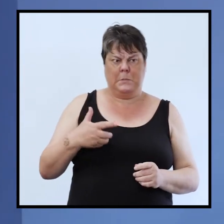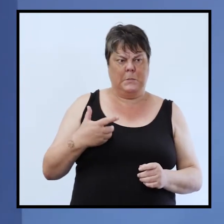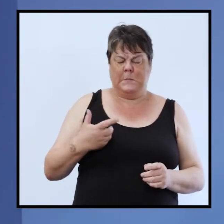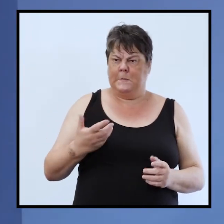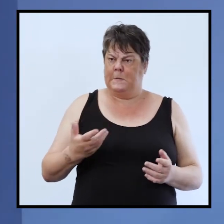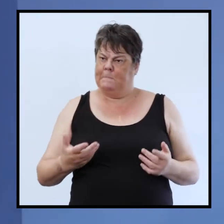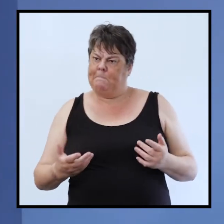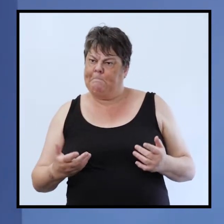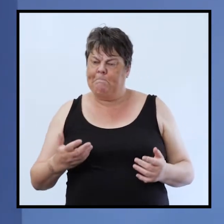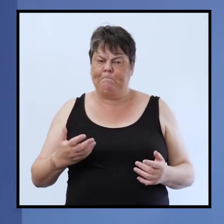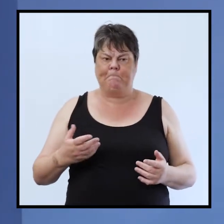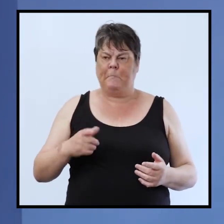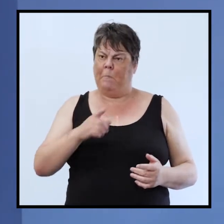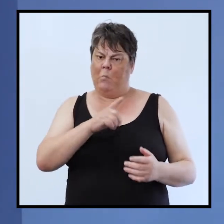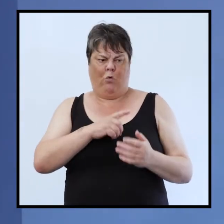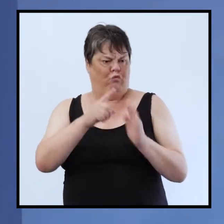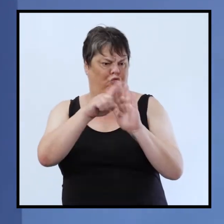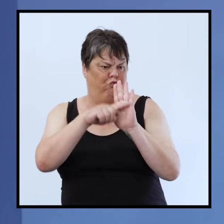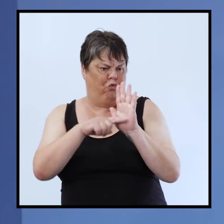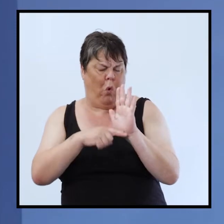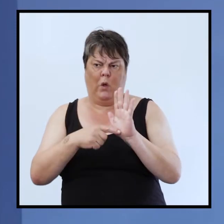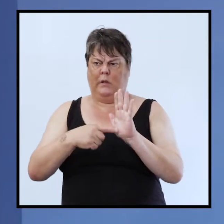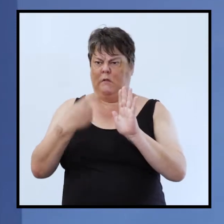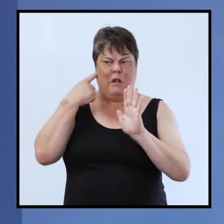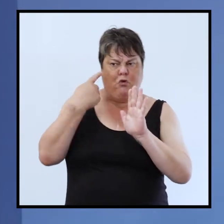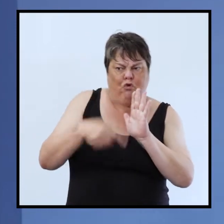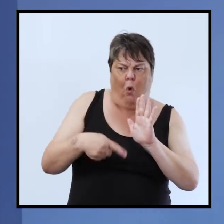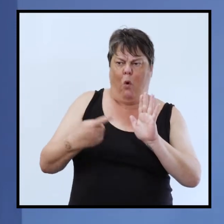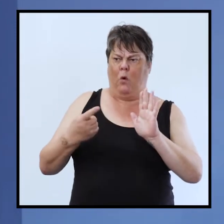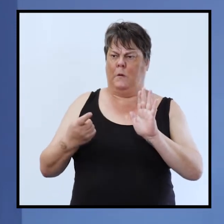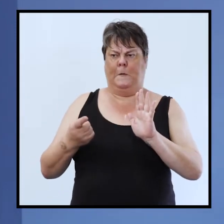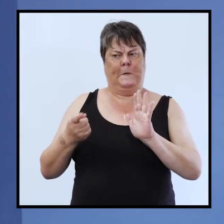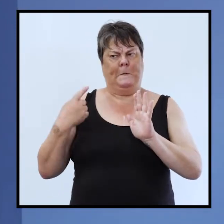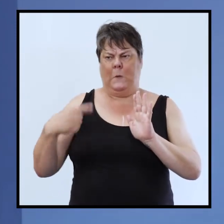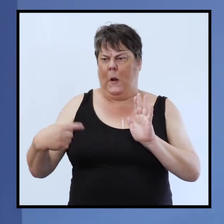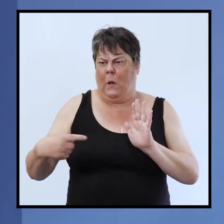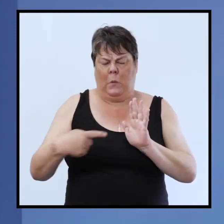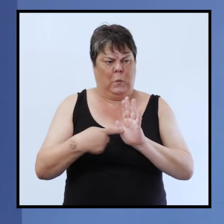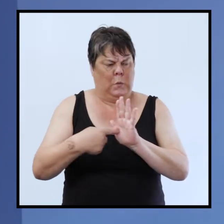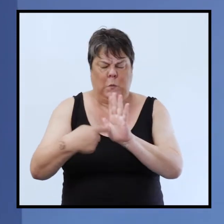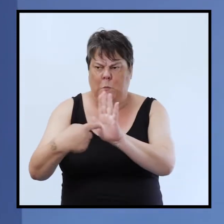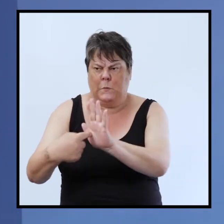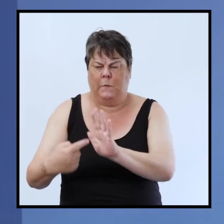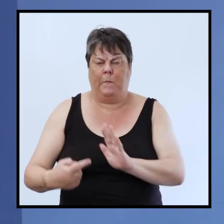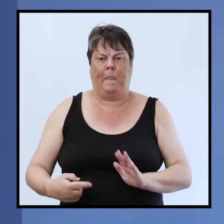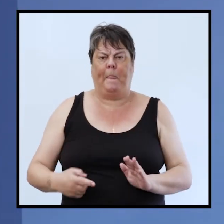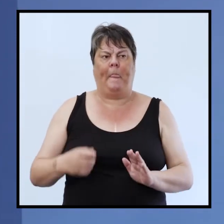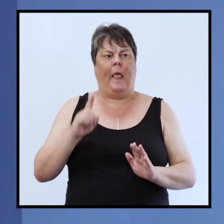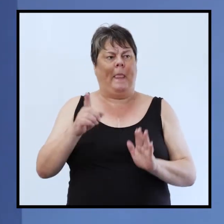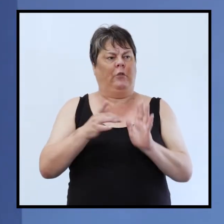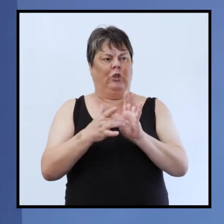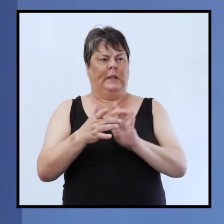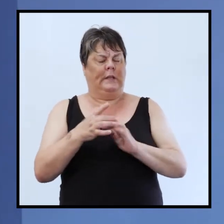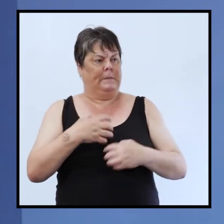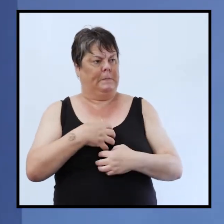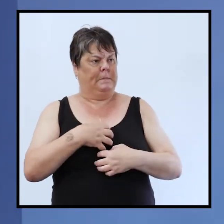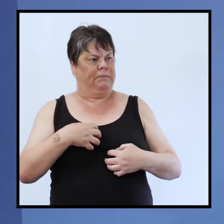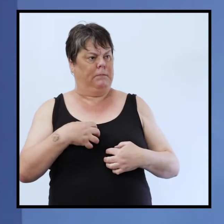more concerned about the sabbath rules being broken and that is the issue and that's what really gets jesus